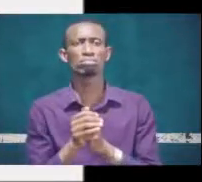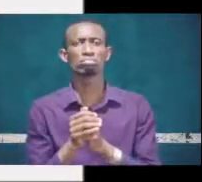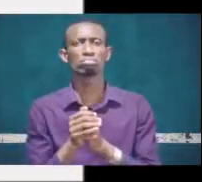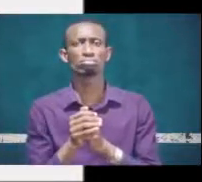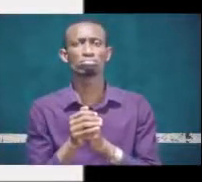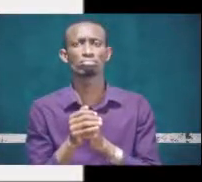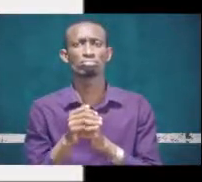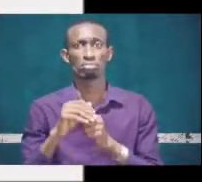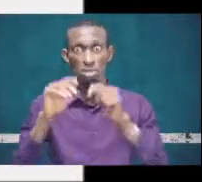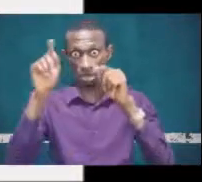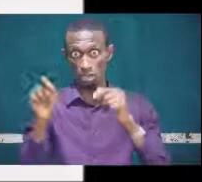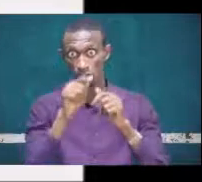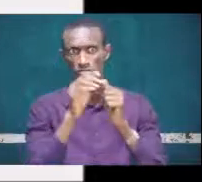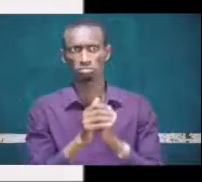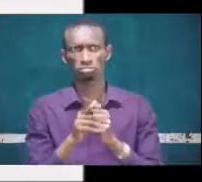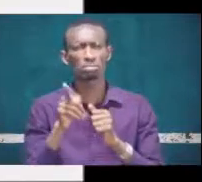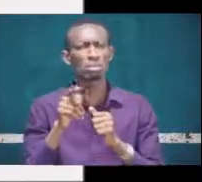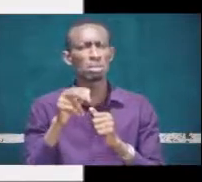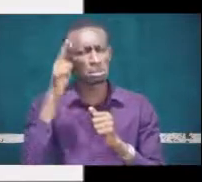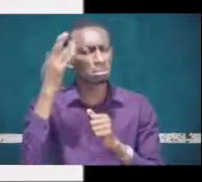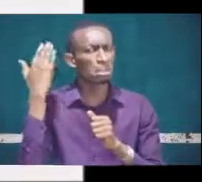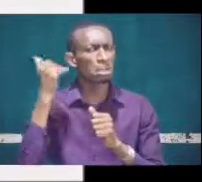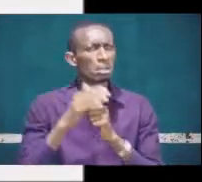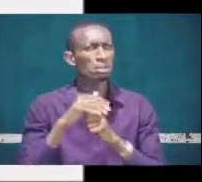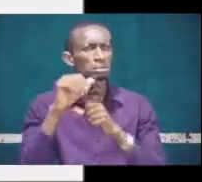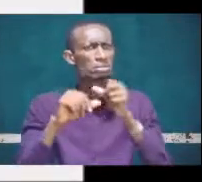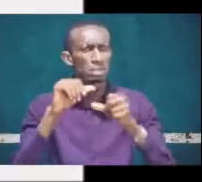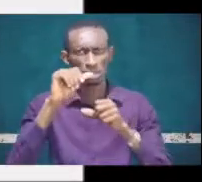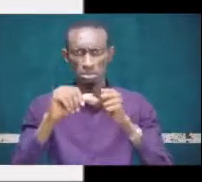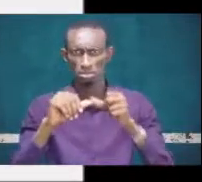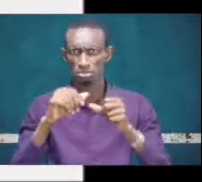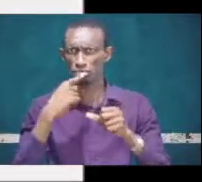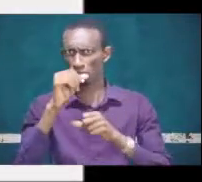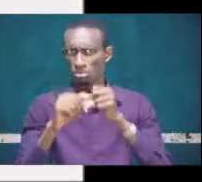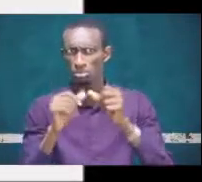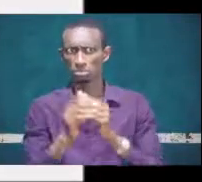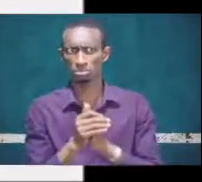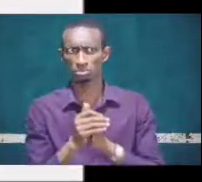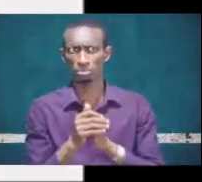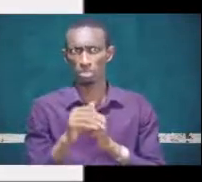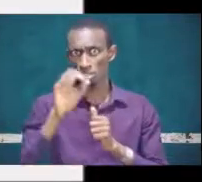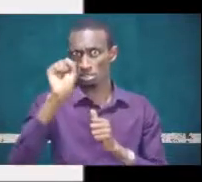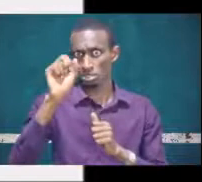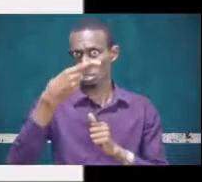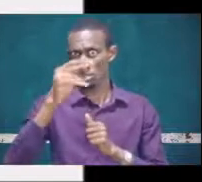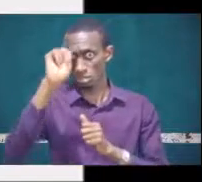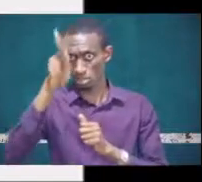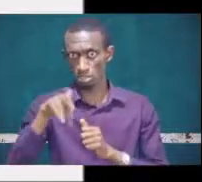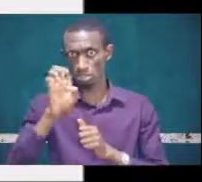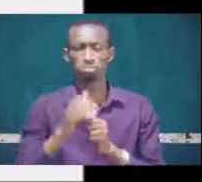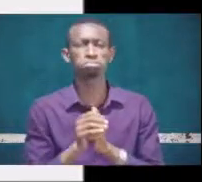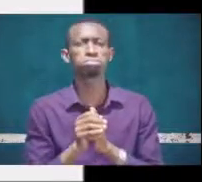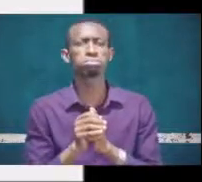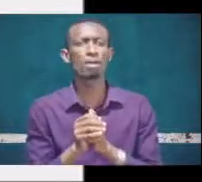about, whereby we talked about the shape of the demand curve, whereby we said the